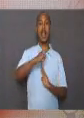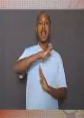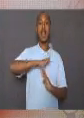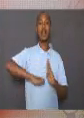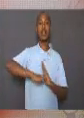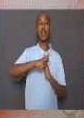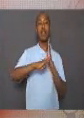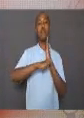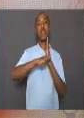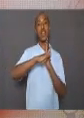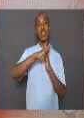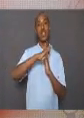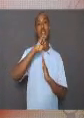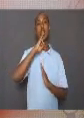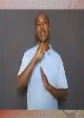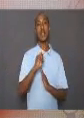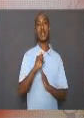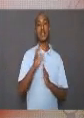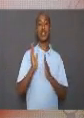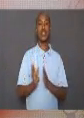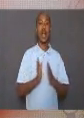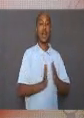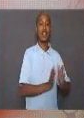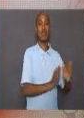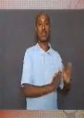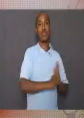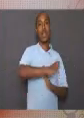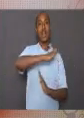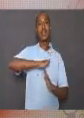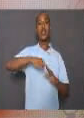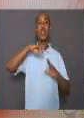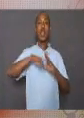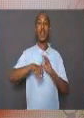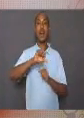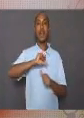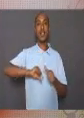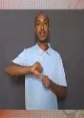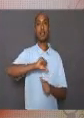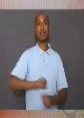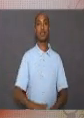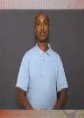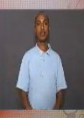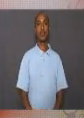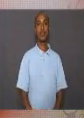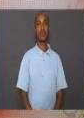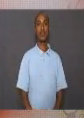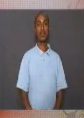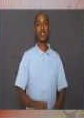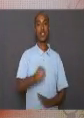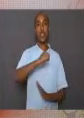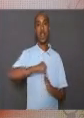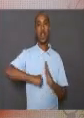Electron configuration is the arrangement of electrons in an atom. A